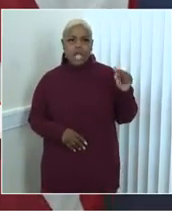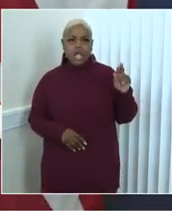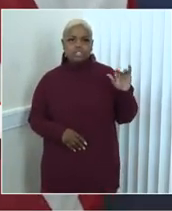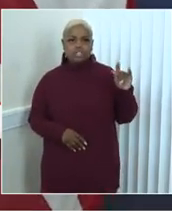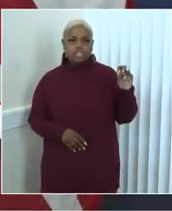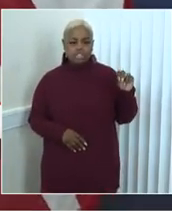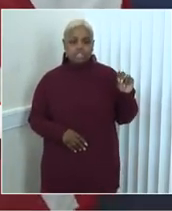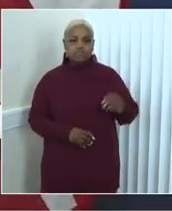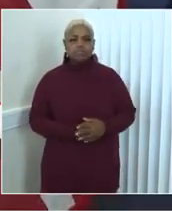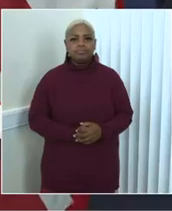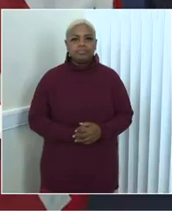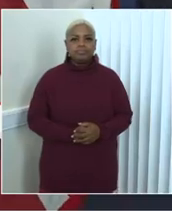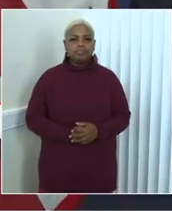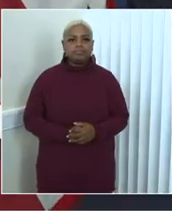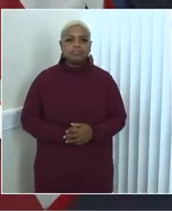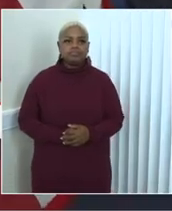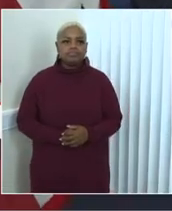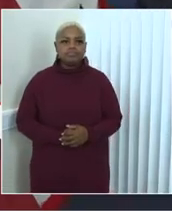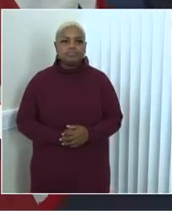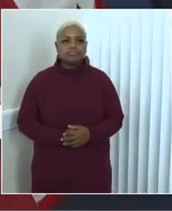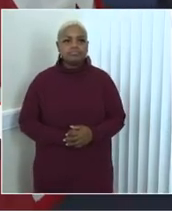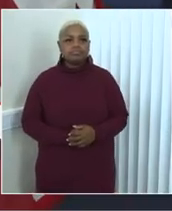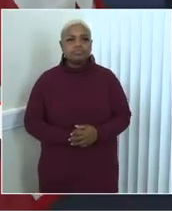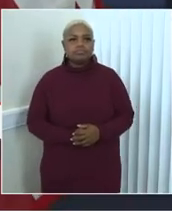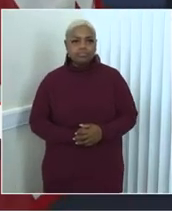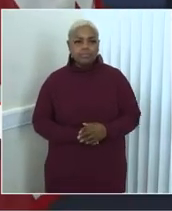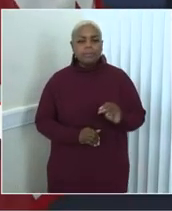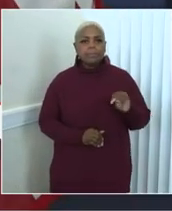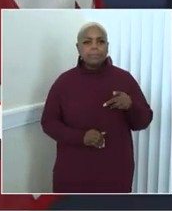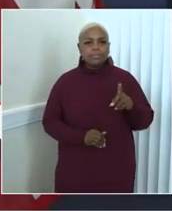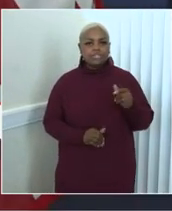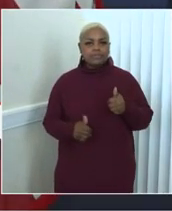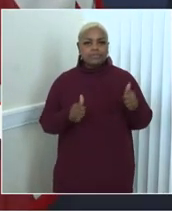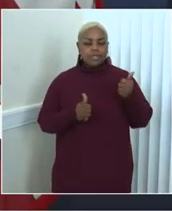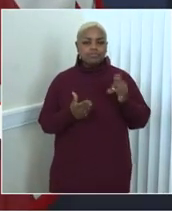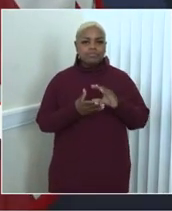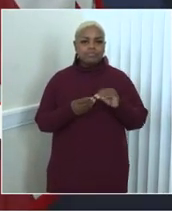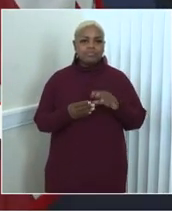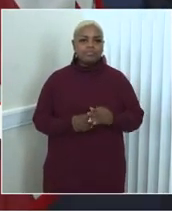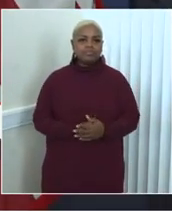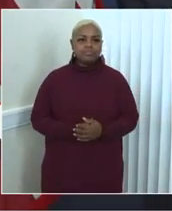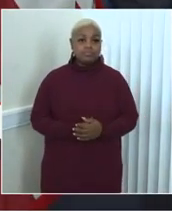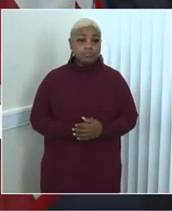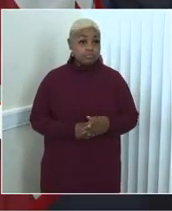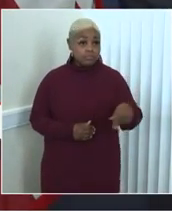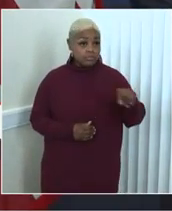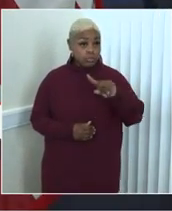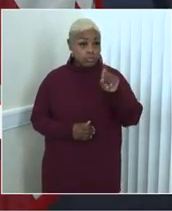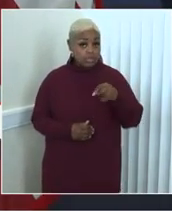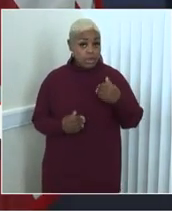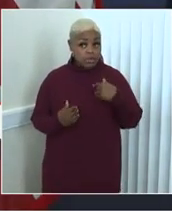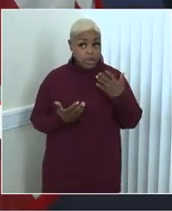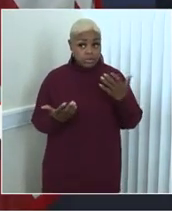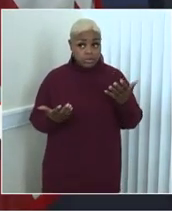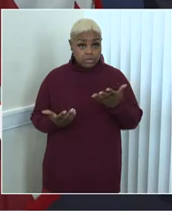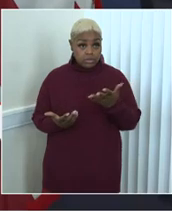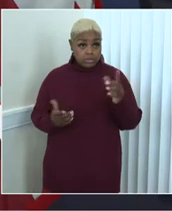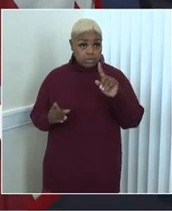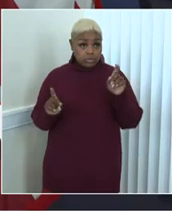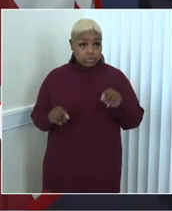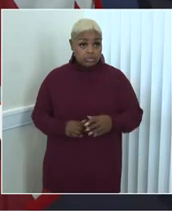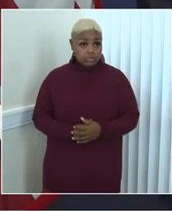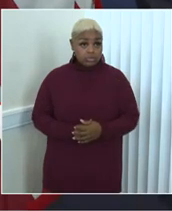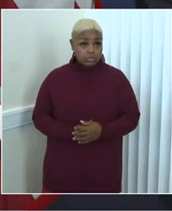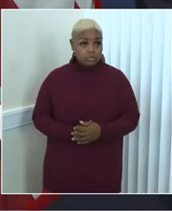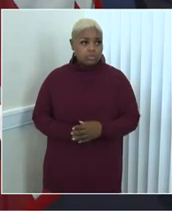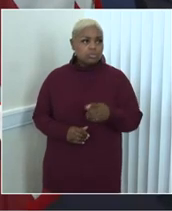Thank you. We'll go ahead and open up the floor for any questions from the media corps. Friday, late afternoon, you started having